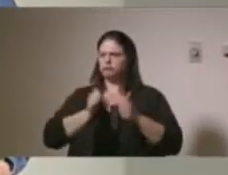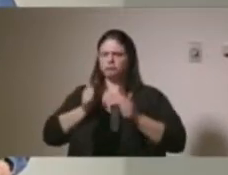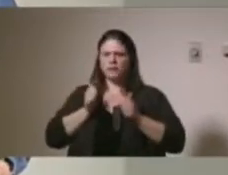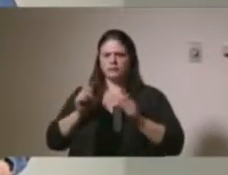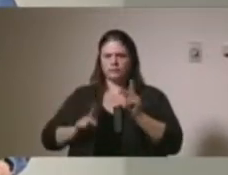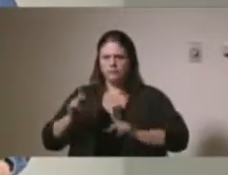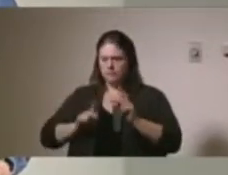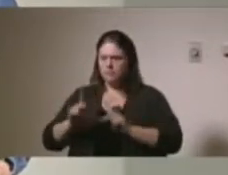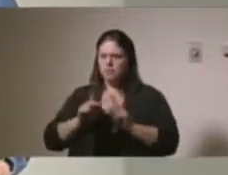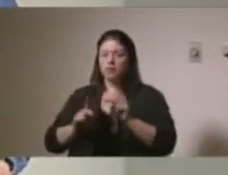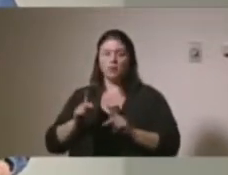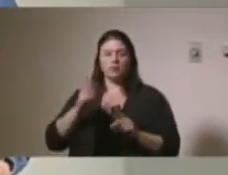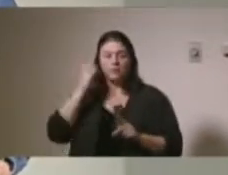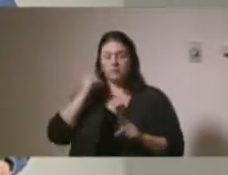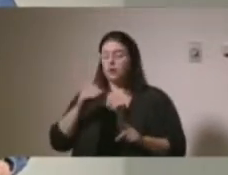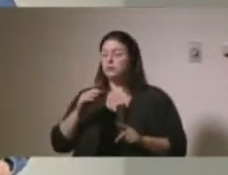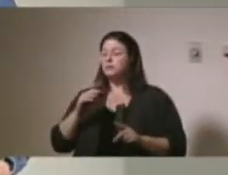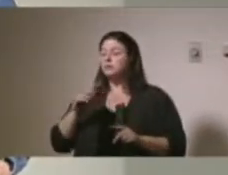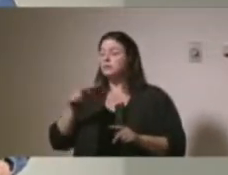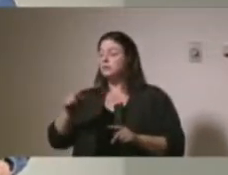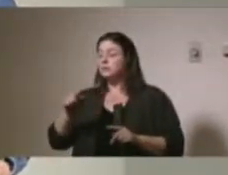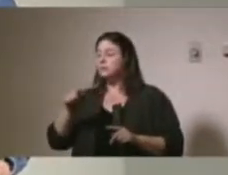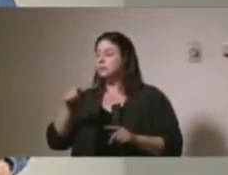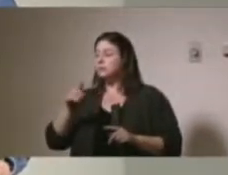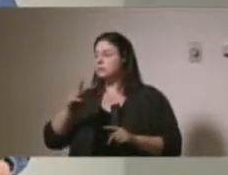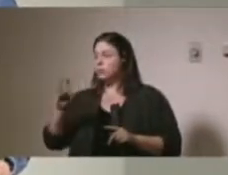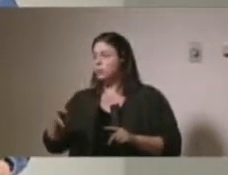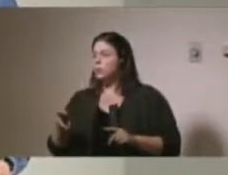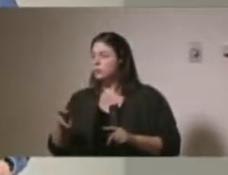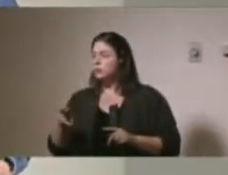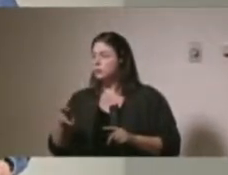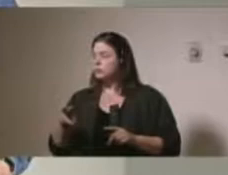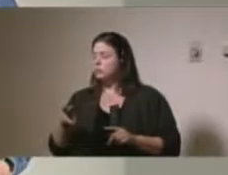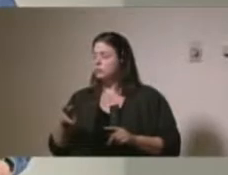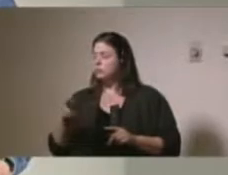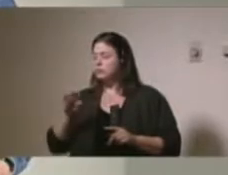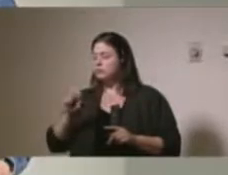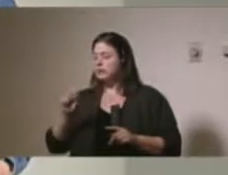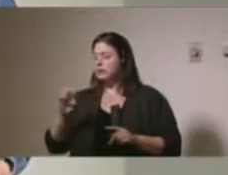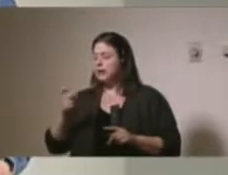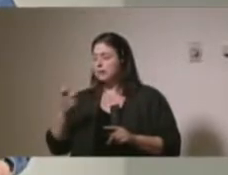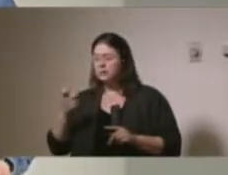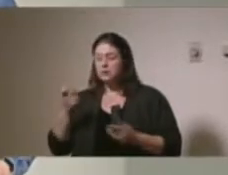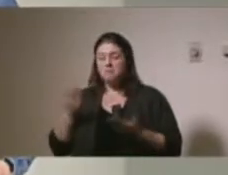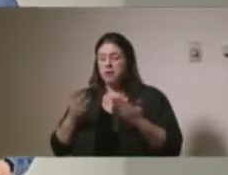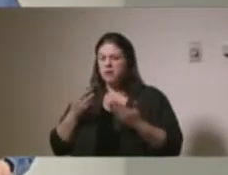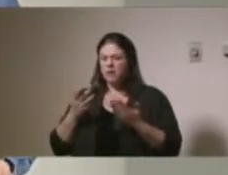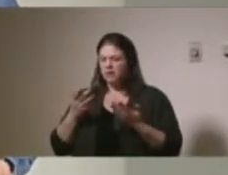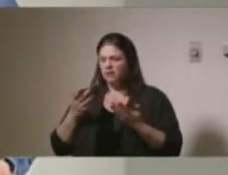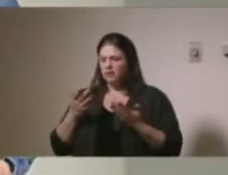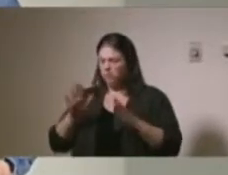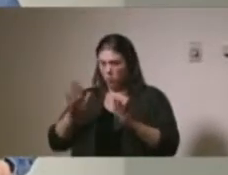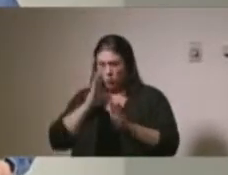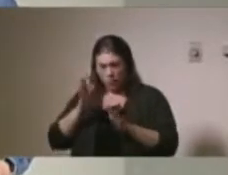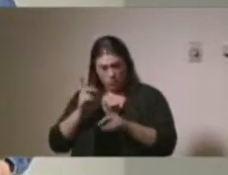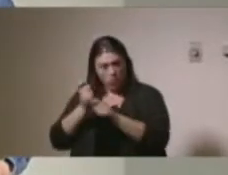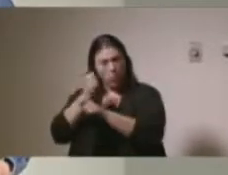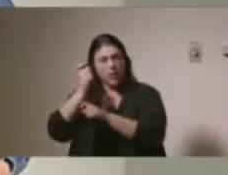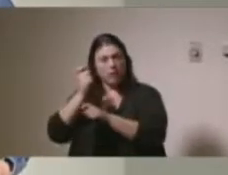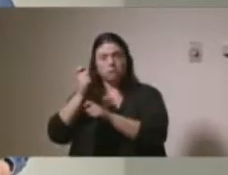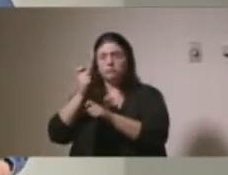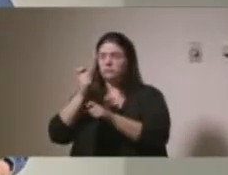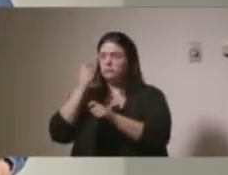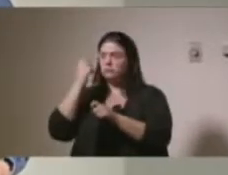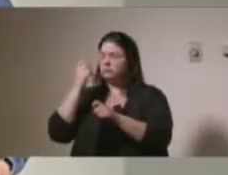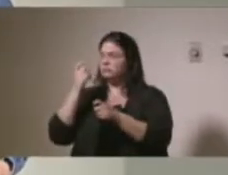in Windsor-Essex, we're not going to win in postal banking by just having these protests or